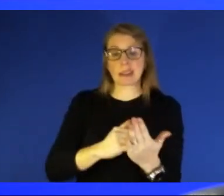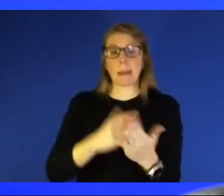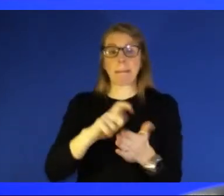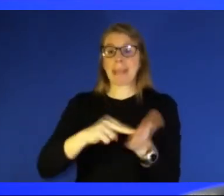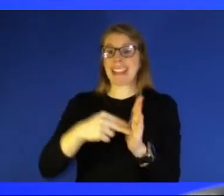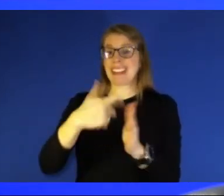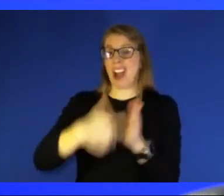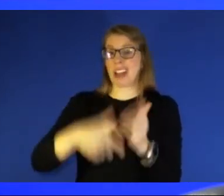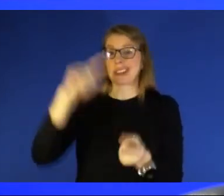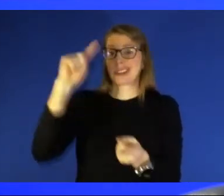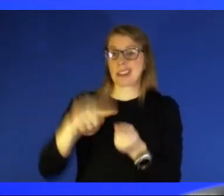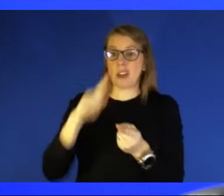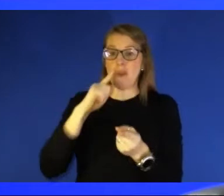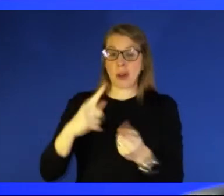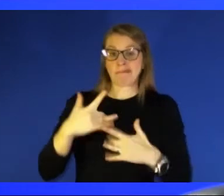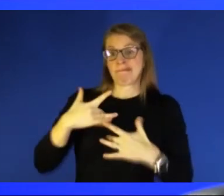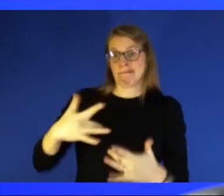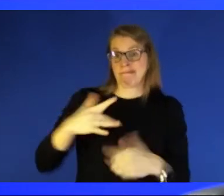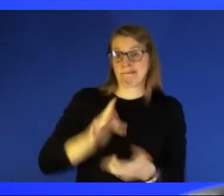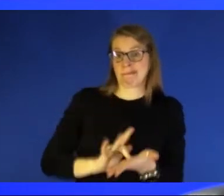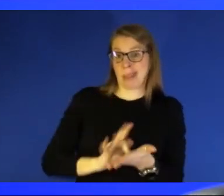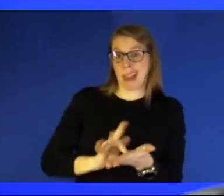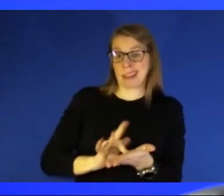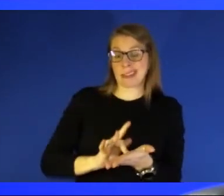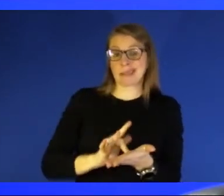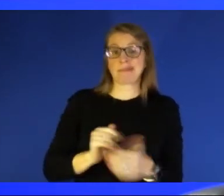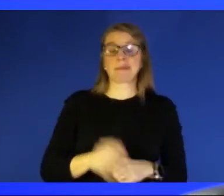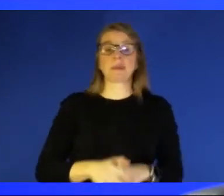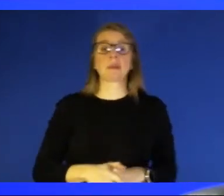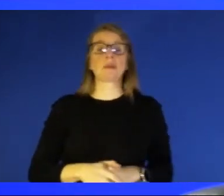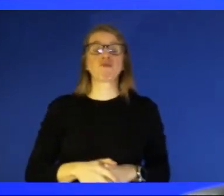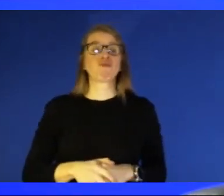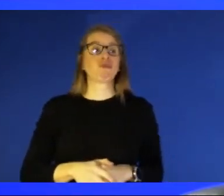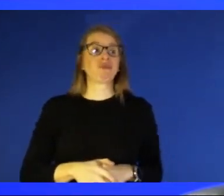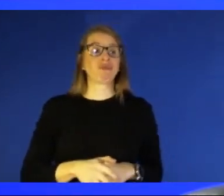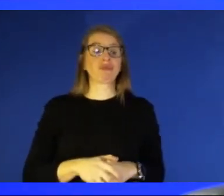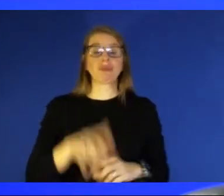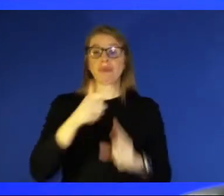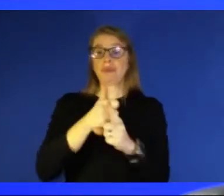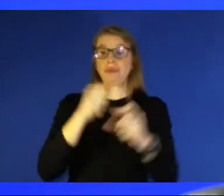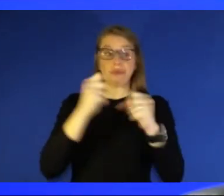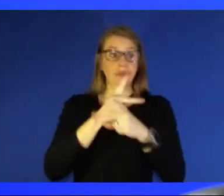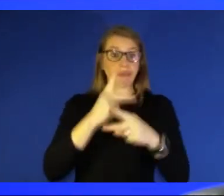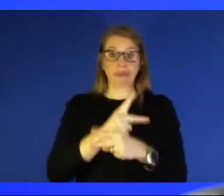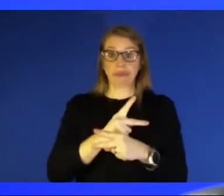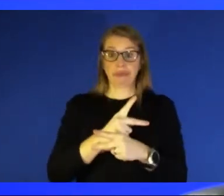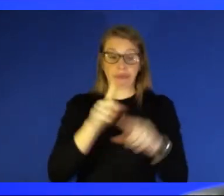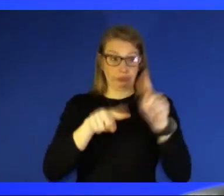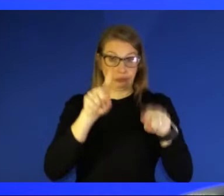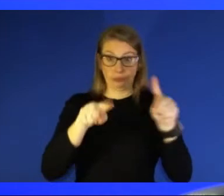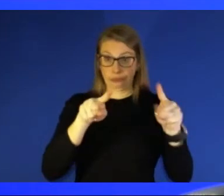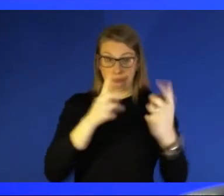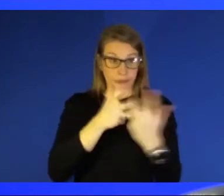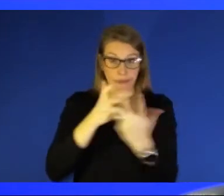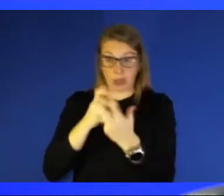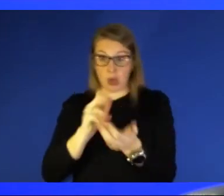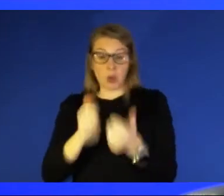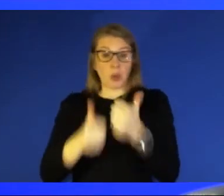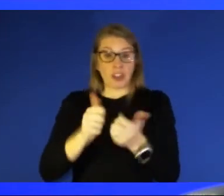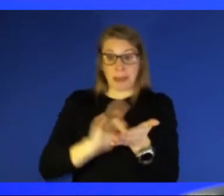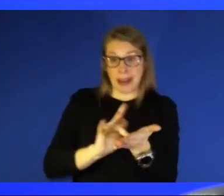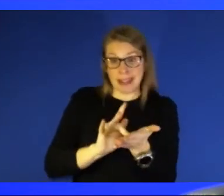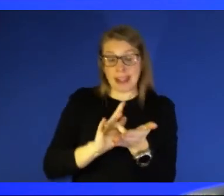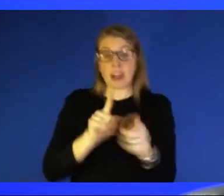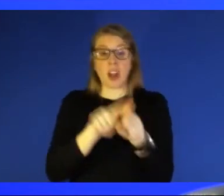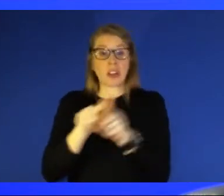many common meds. There's a variety of ways that you can figure out what medication you need to be on and what your cheapest